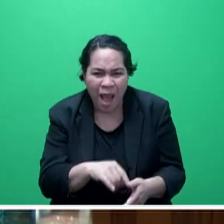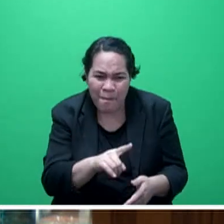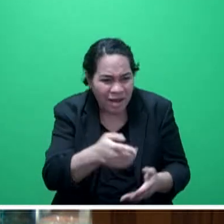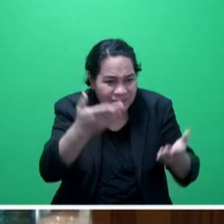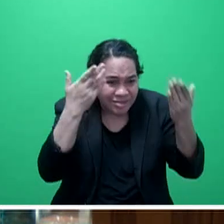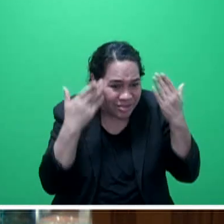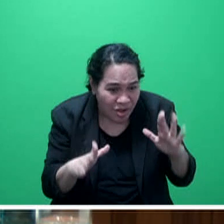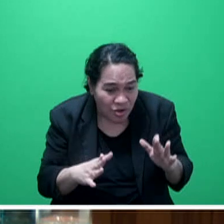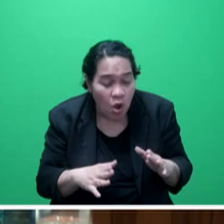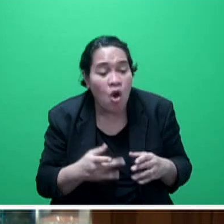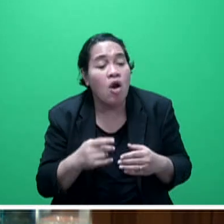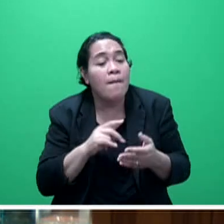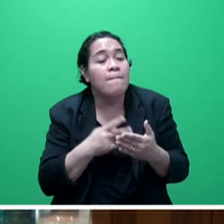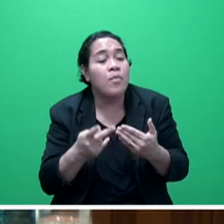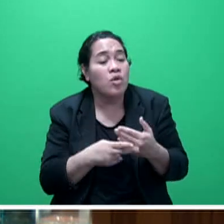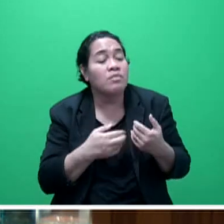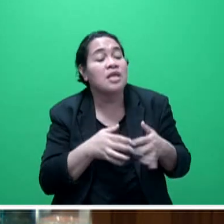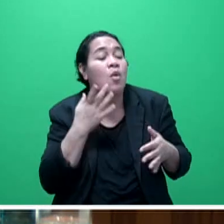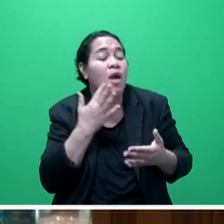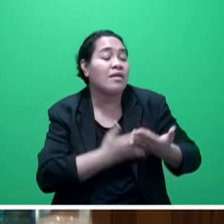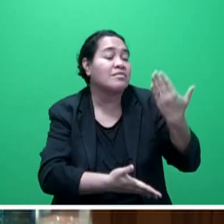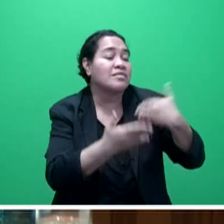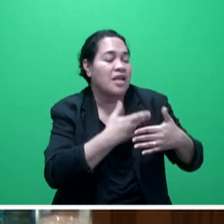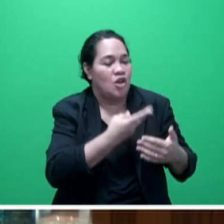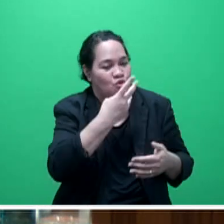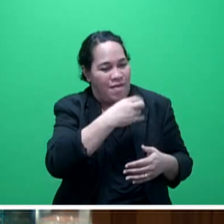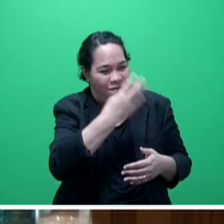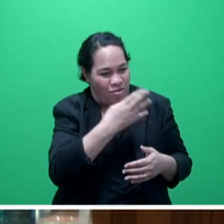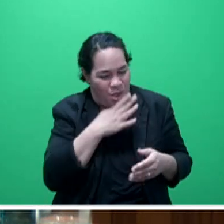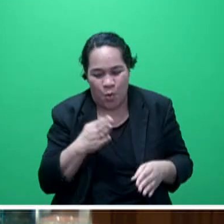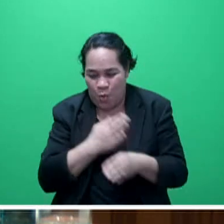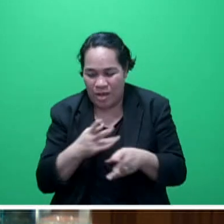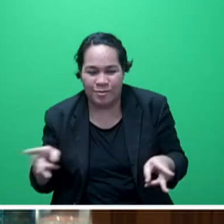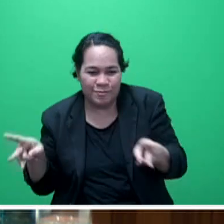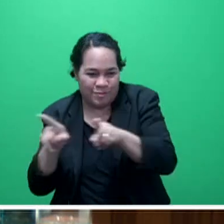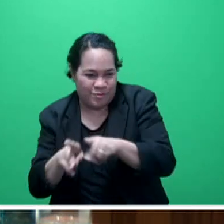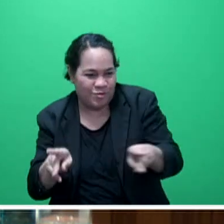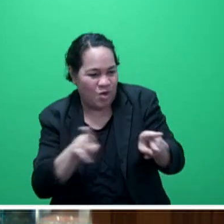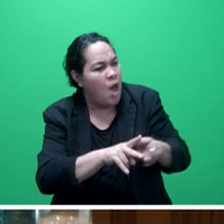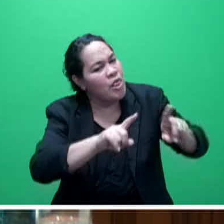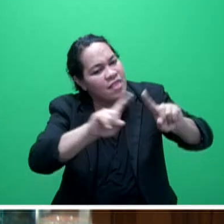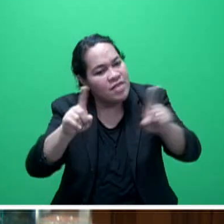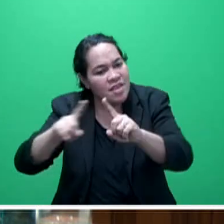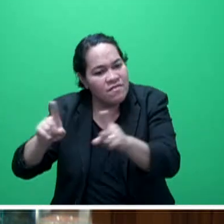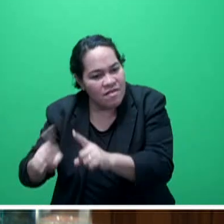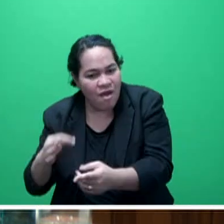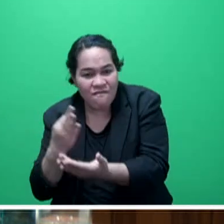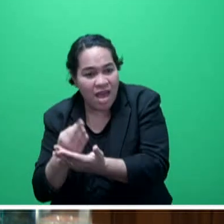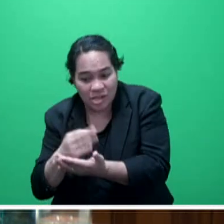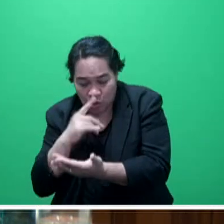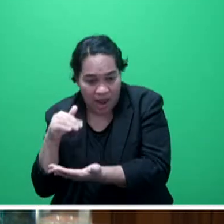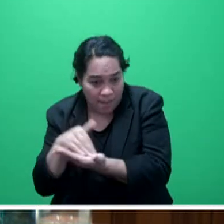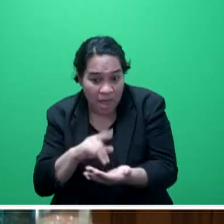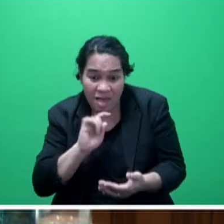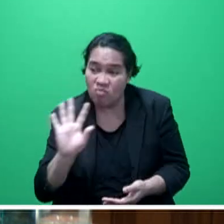2014. Ministry of Housing and Community Development is working in partnership with all financial institutions. If anyone who wants to